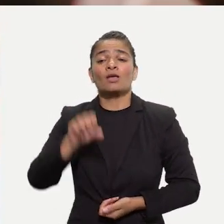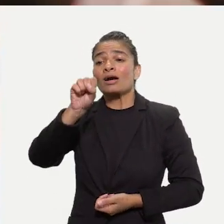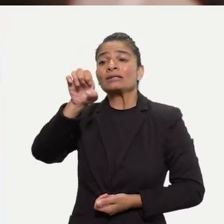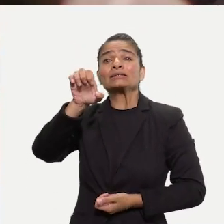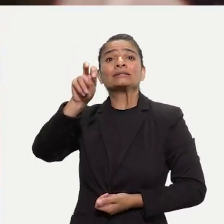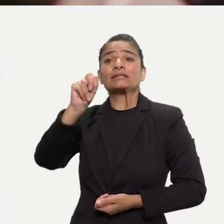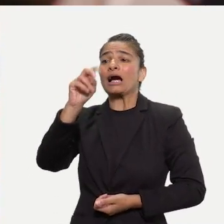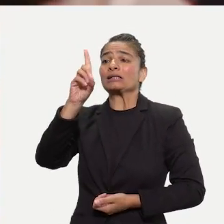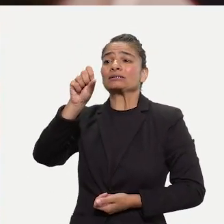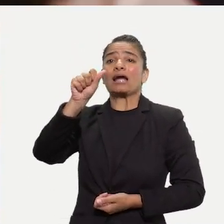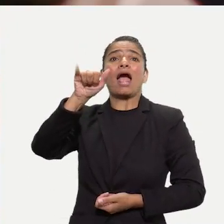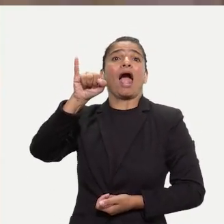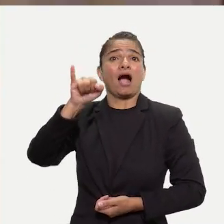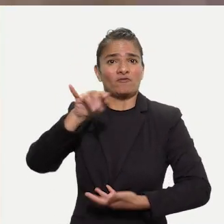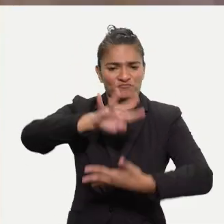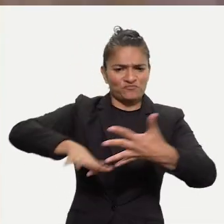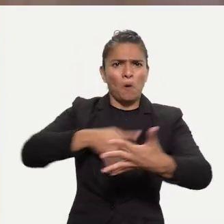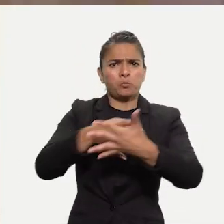sana.